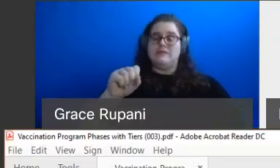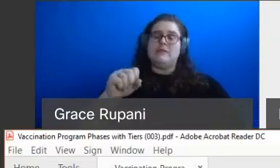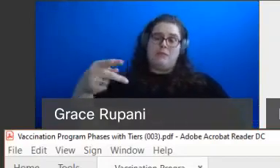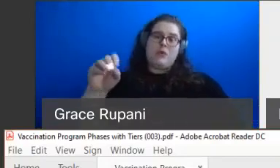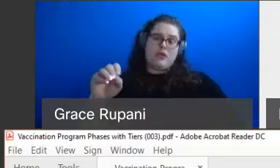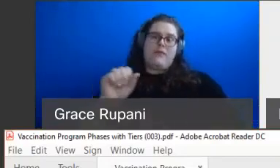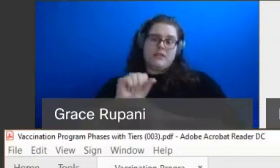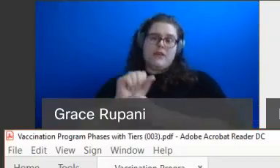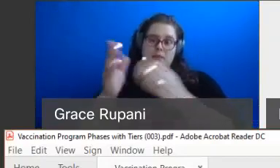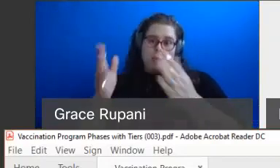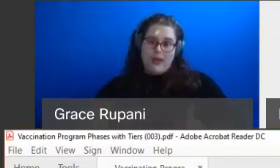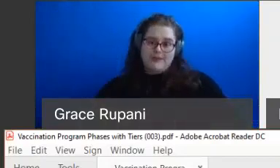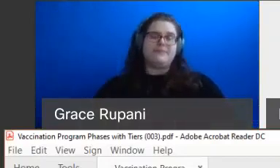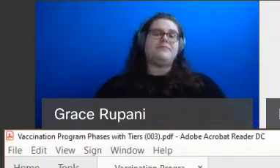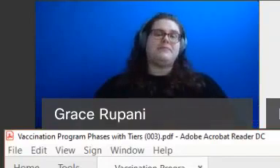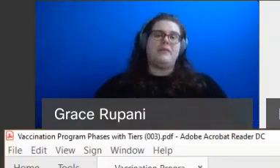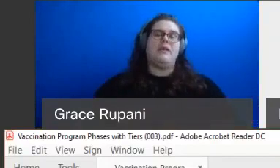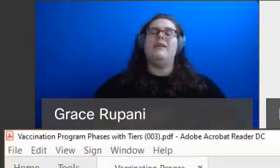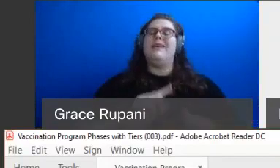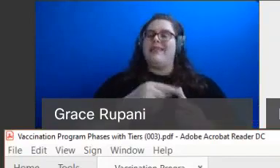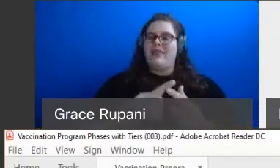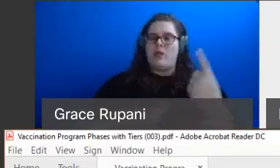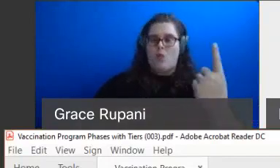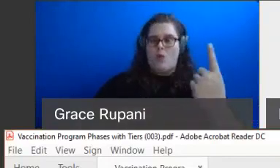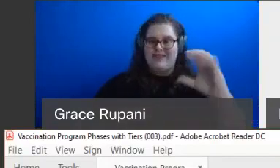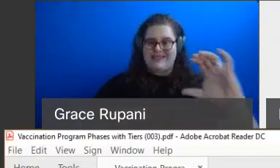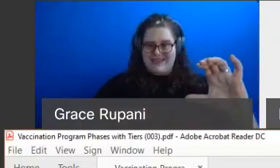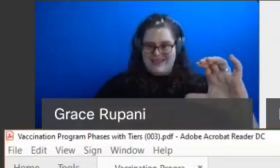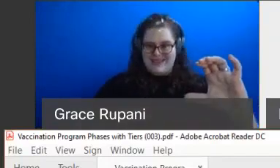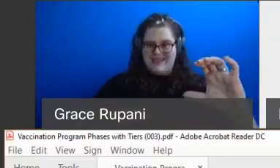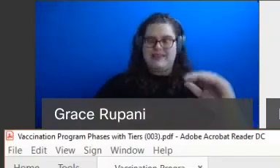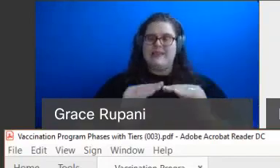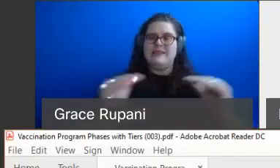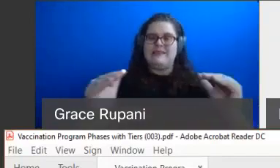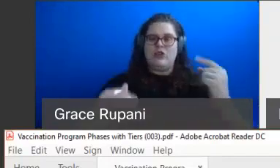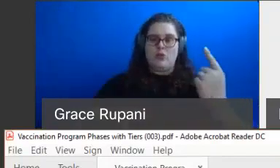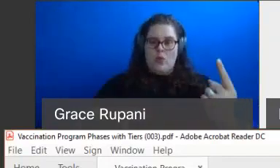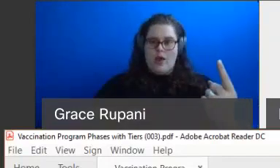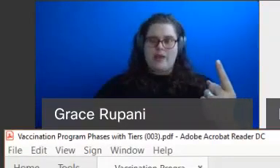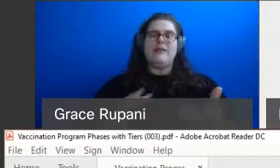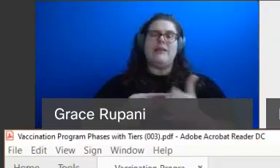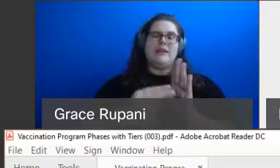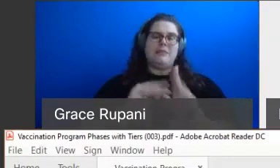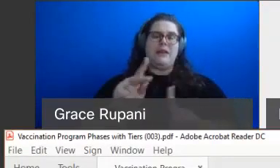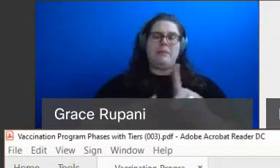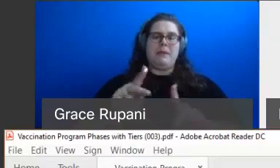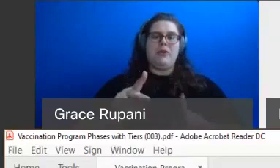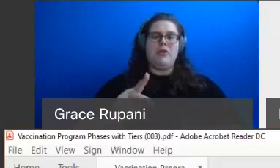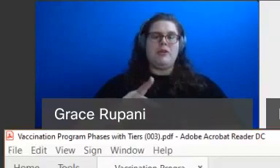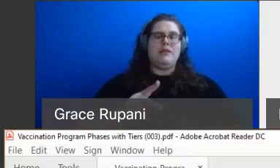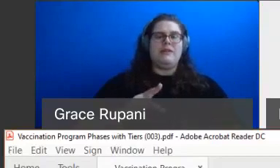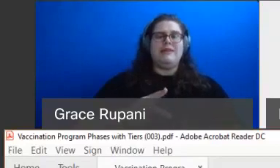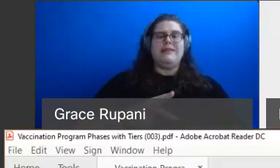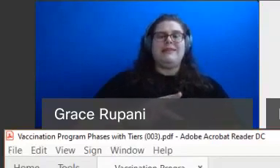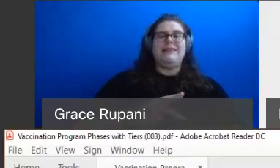And then we get to phase 1C, which is people who are under 16 years old to 64